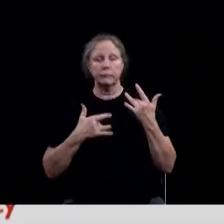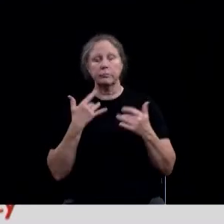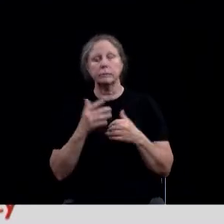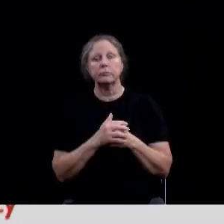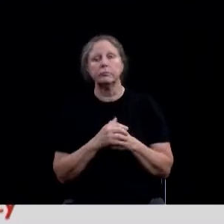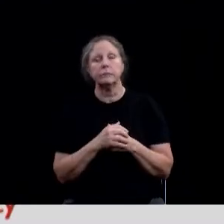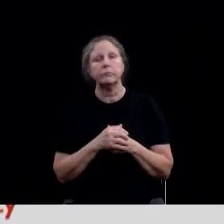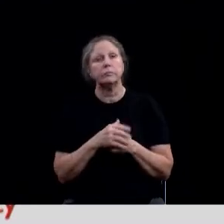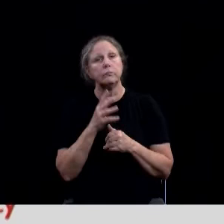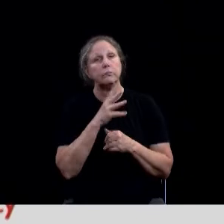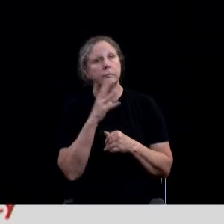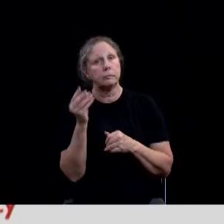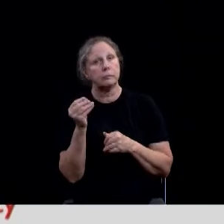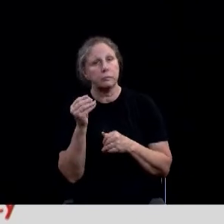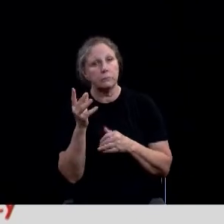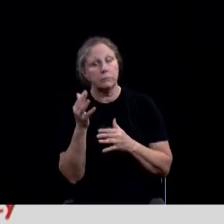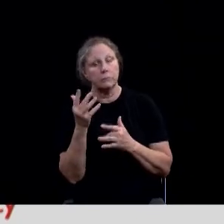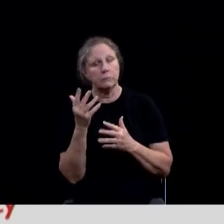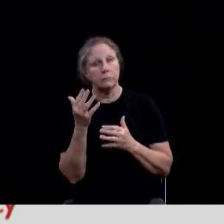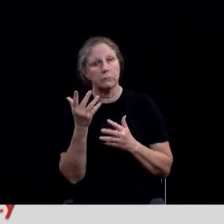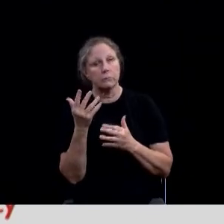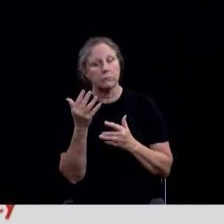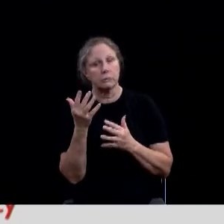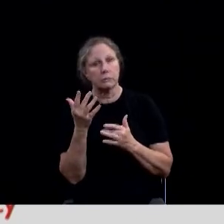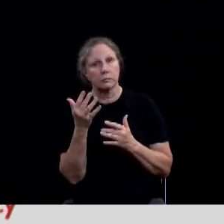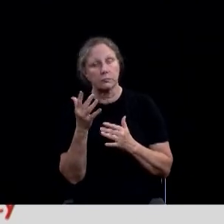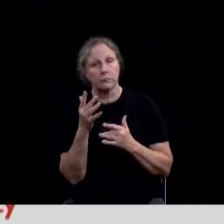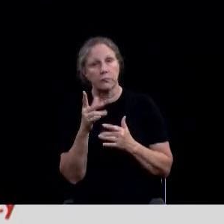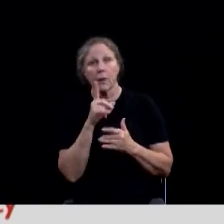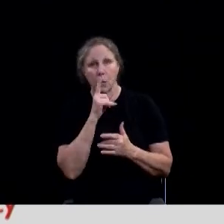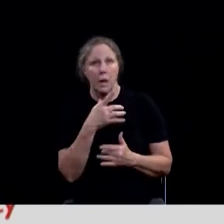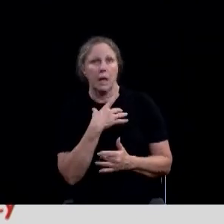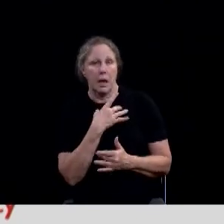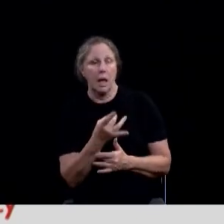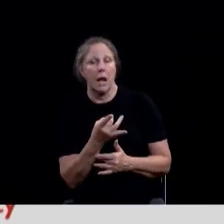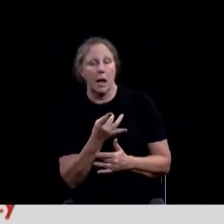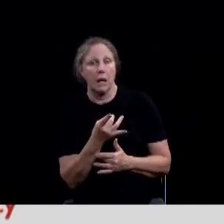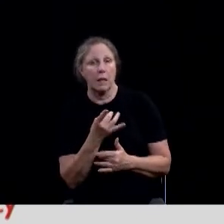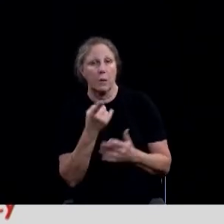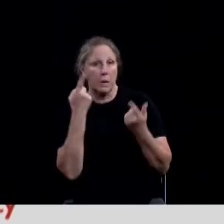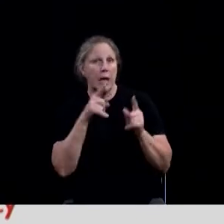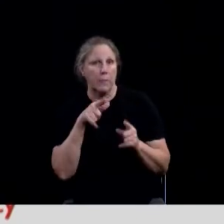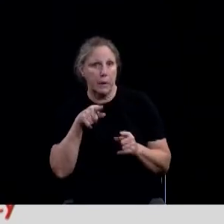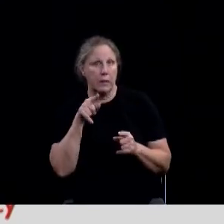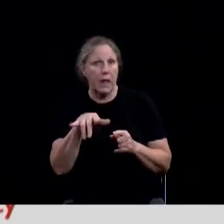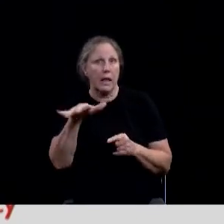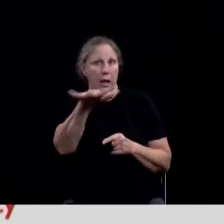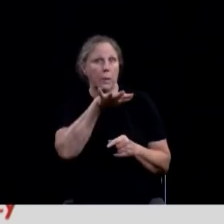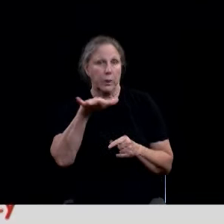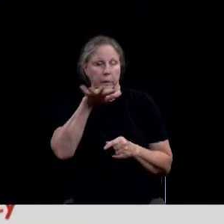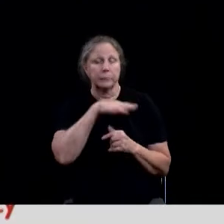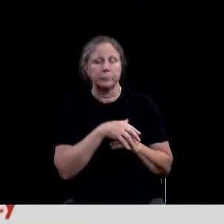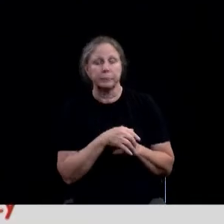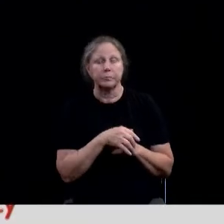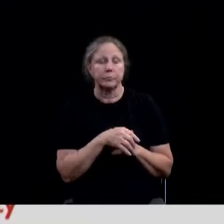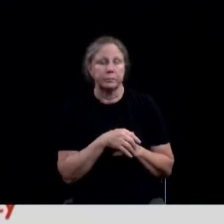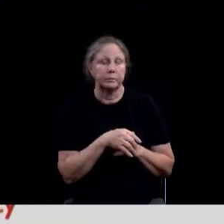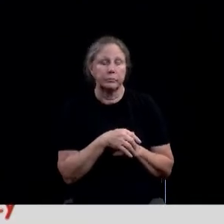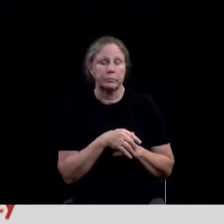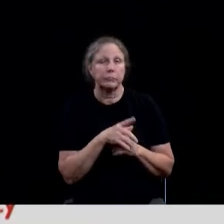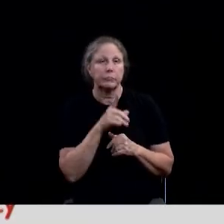I really like what we're doing in that part of downtown. It's just the vision is kind of taking place, and